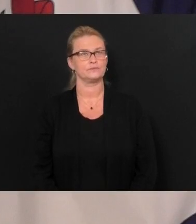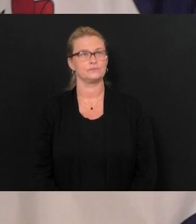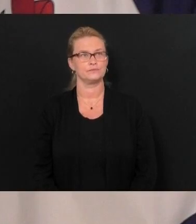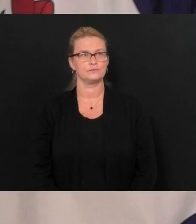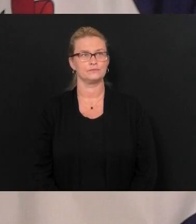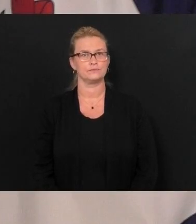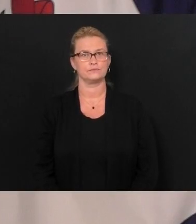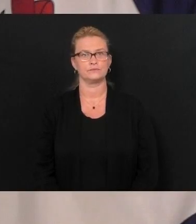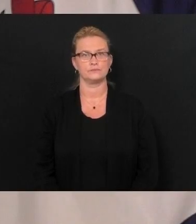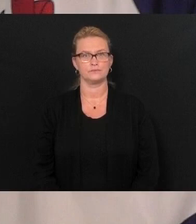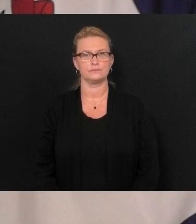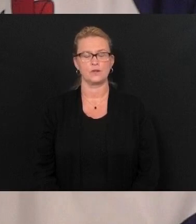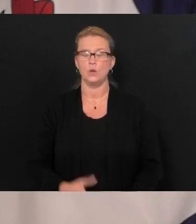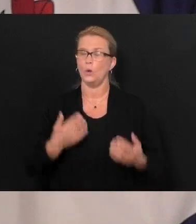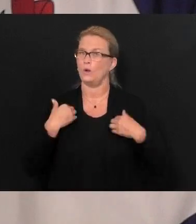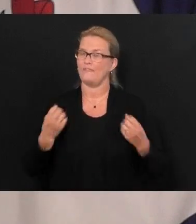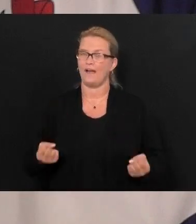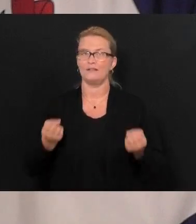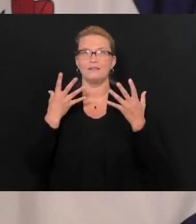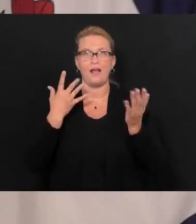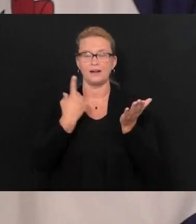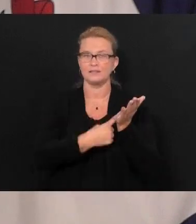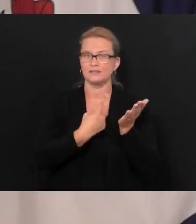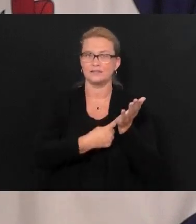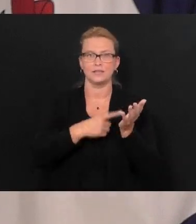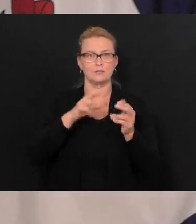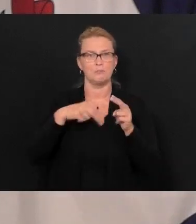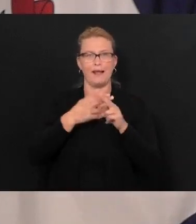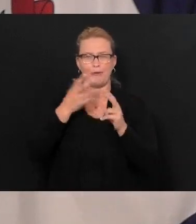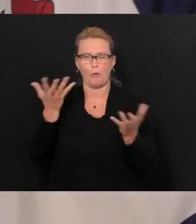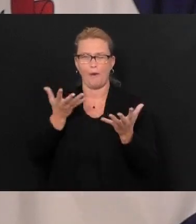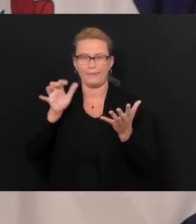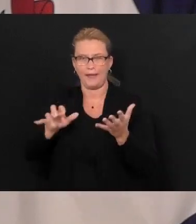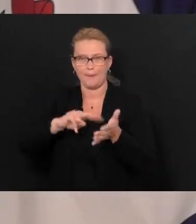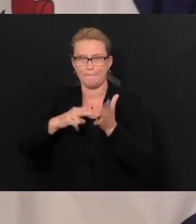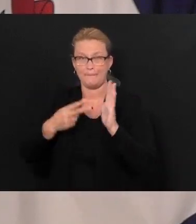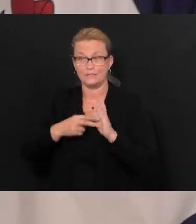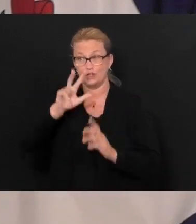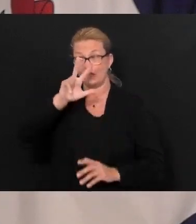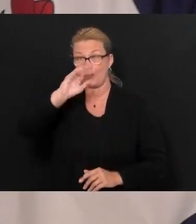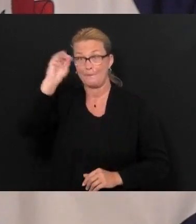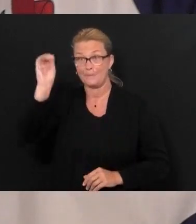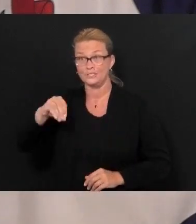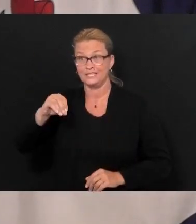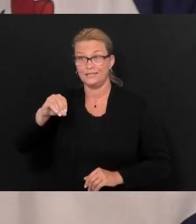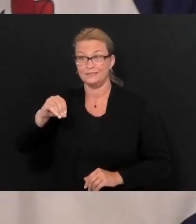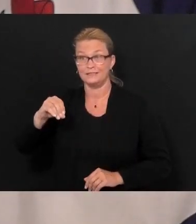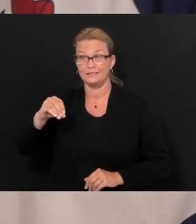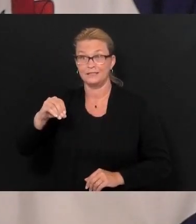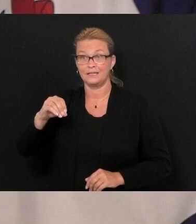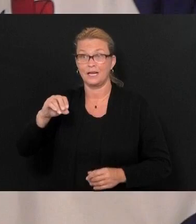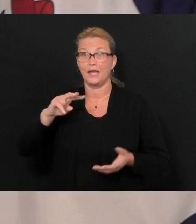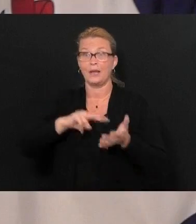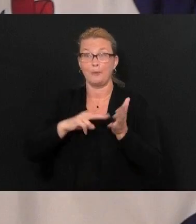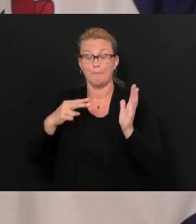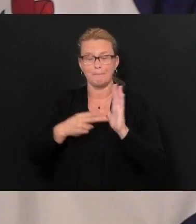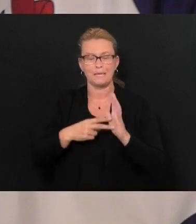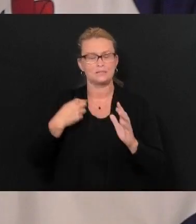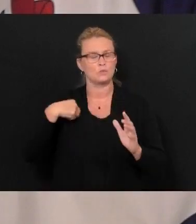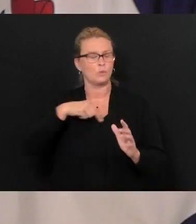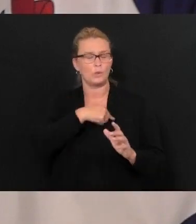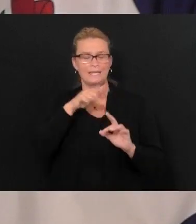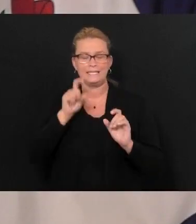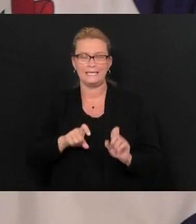that, what that means. But if we get to 3%, Charles, we will absolutely have to look very,